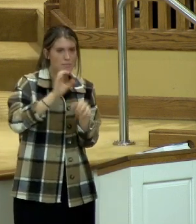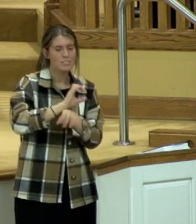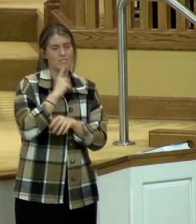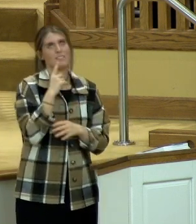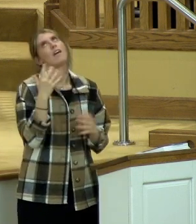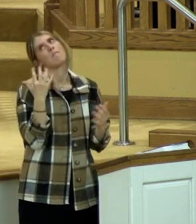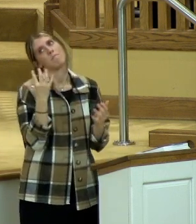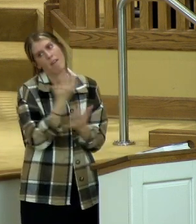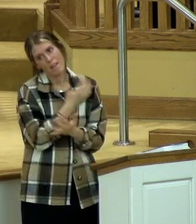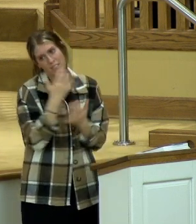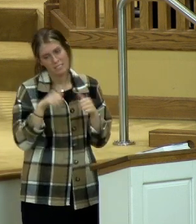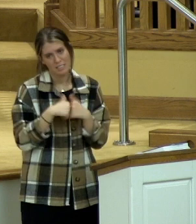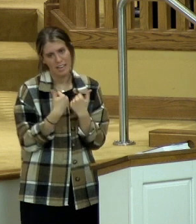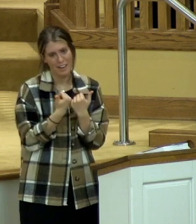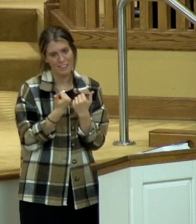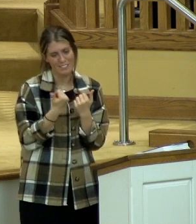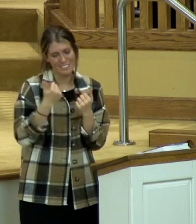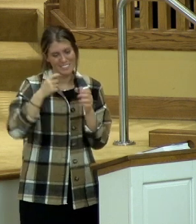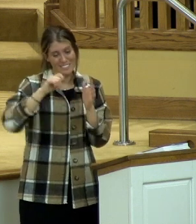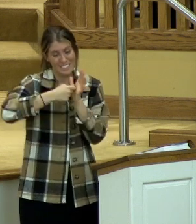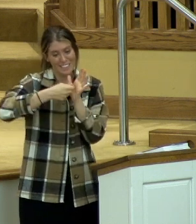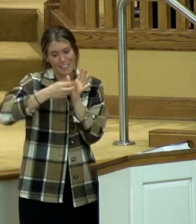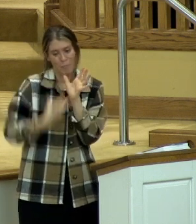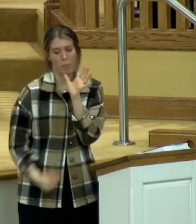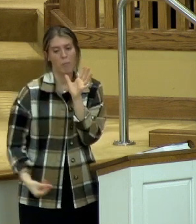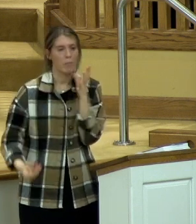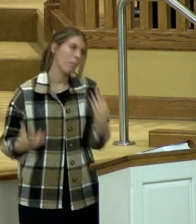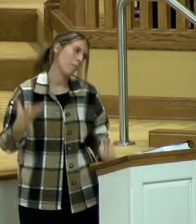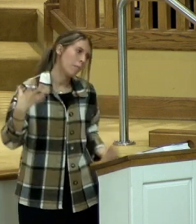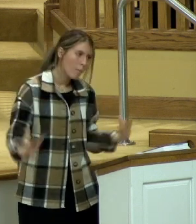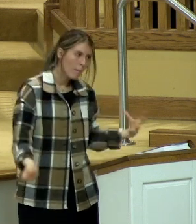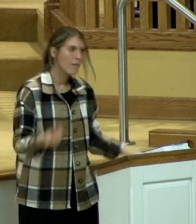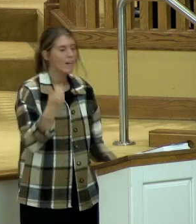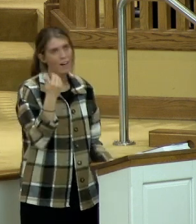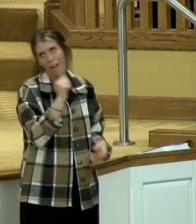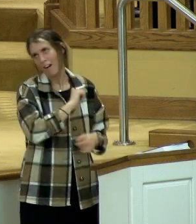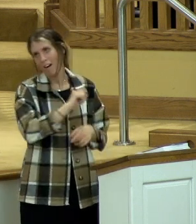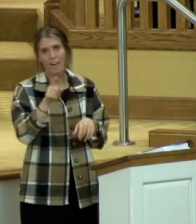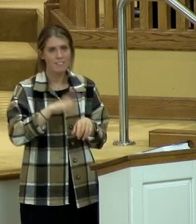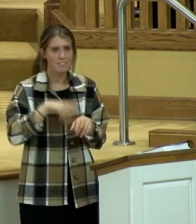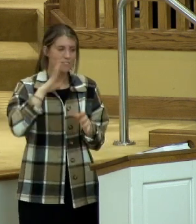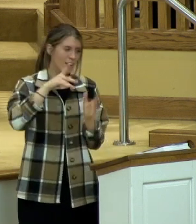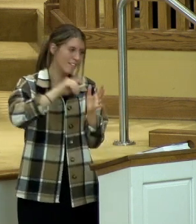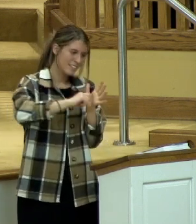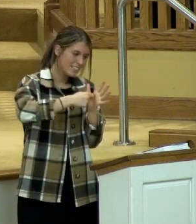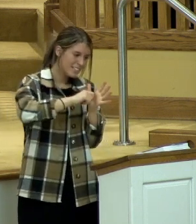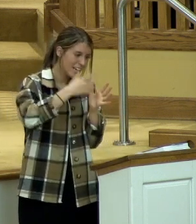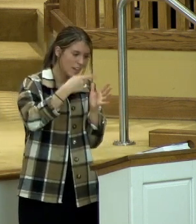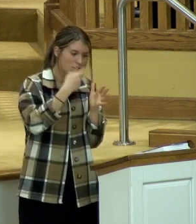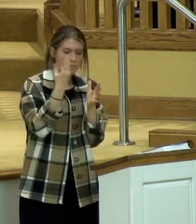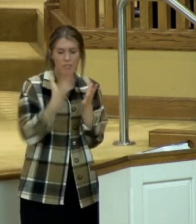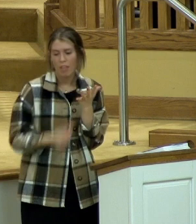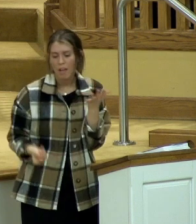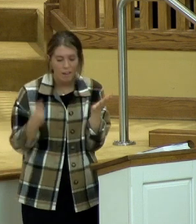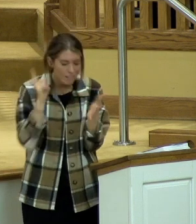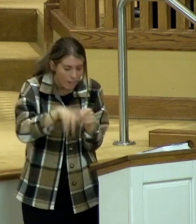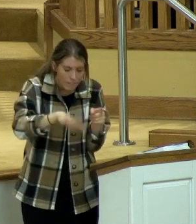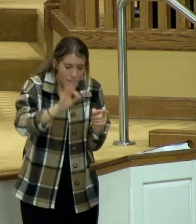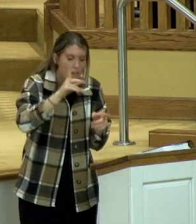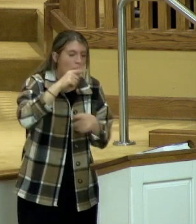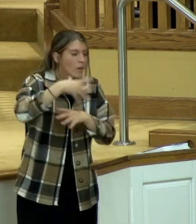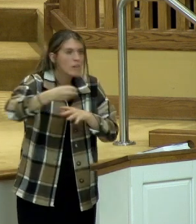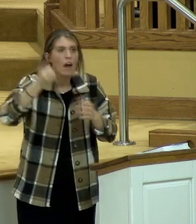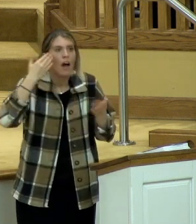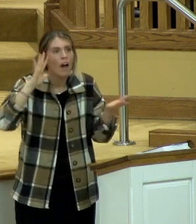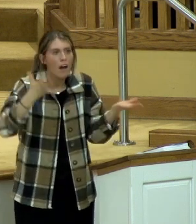amazing, amazing how they grow legs and walk off. I'm amazed all the time at how we'll have keys and they just disappear. Who took them? No, I